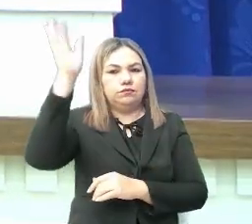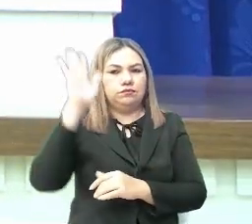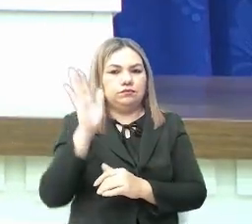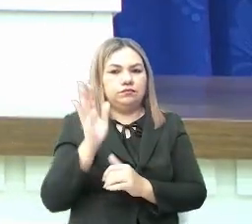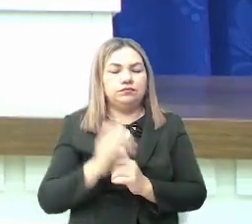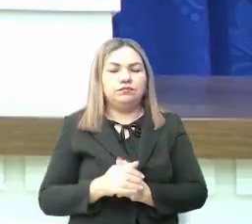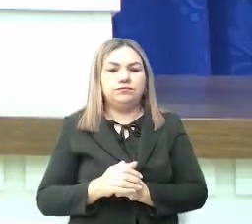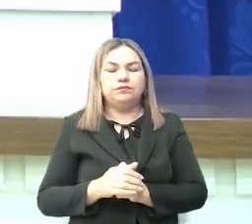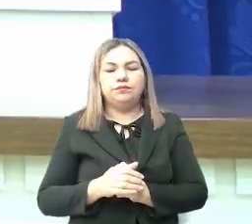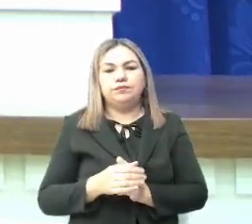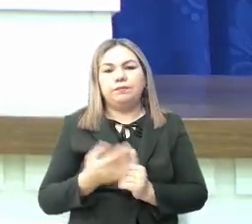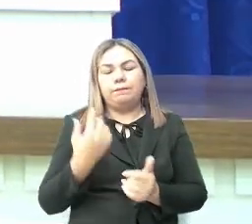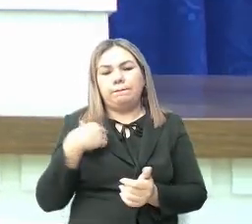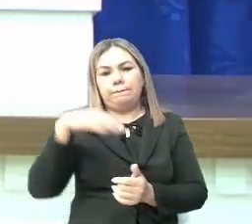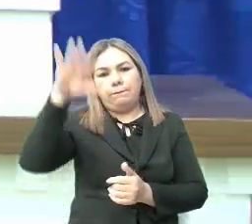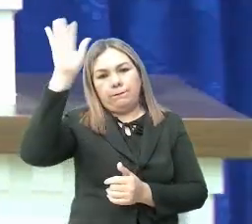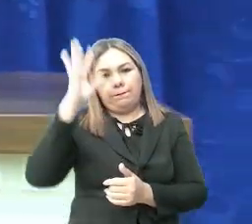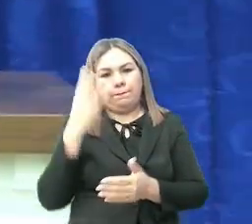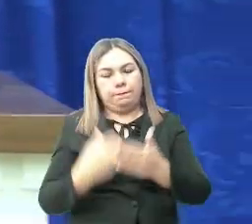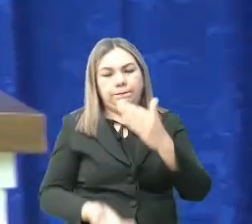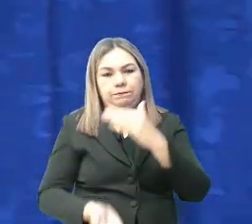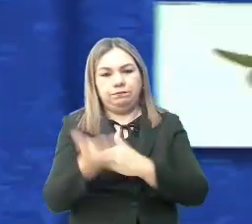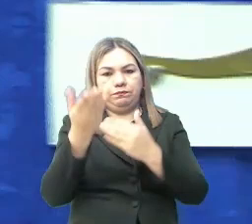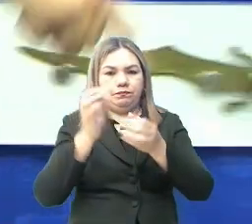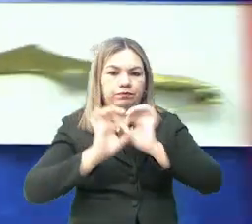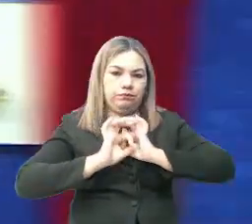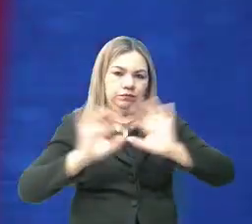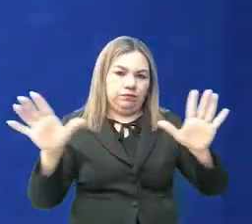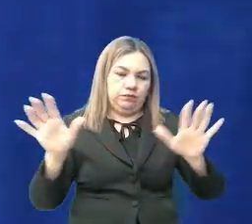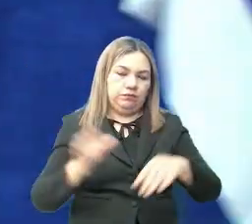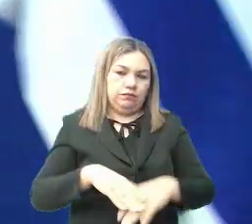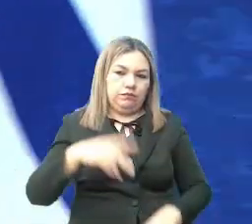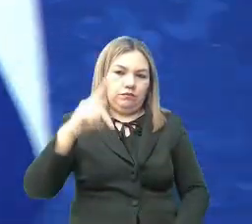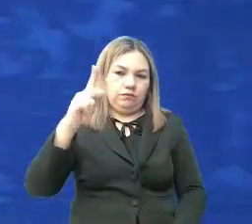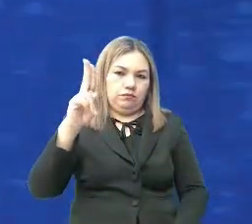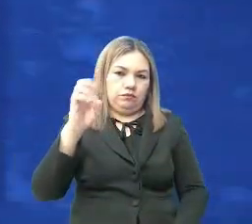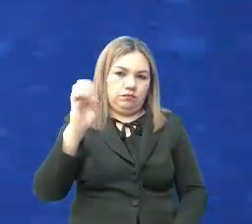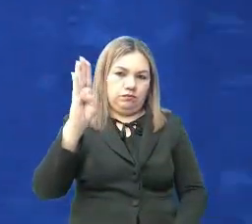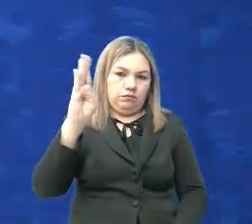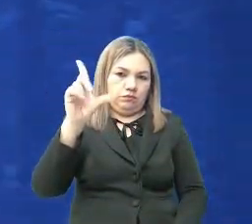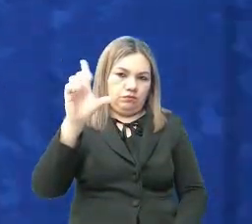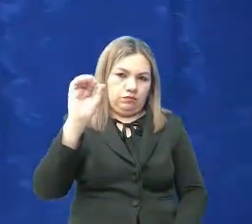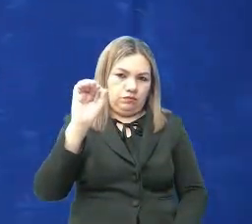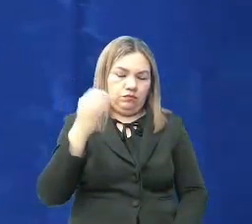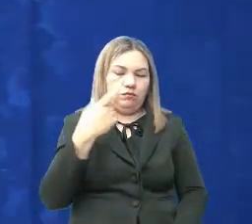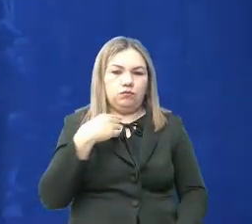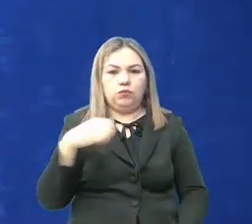Oh, the amen lowered. It says,